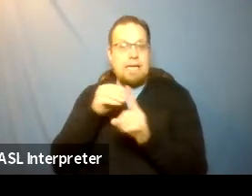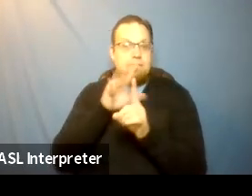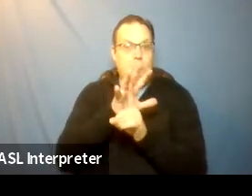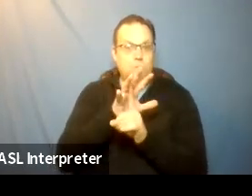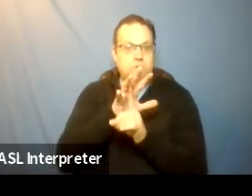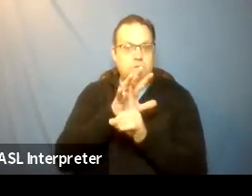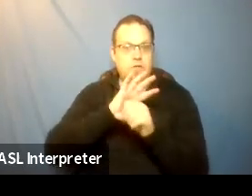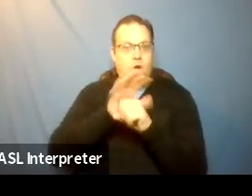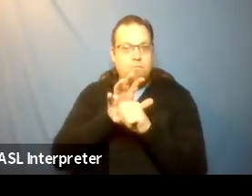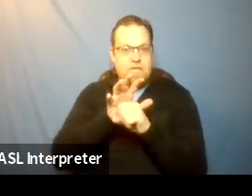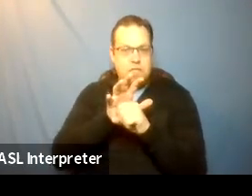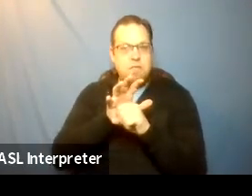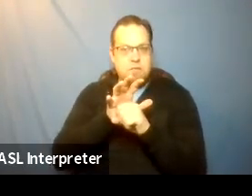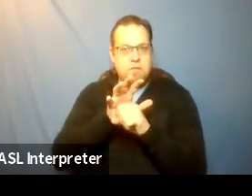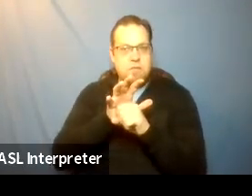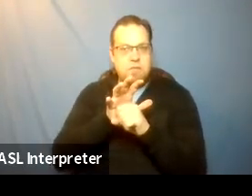COVID?